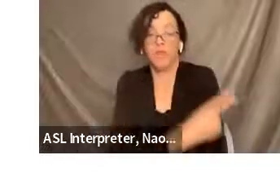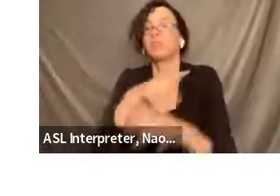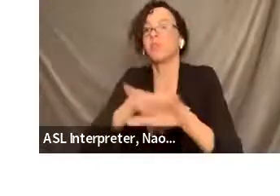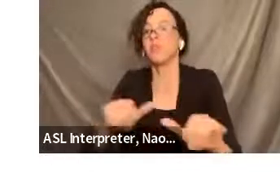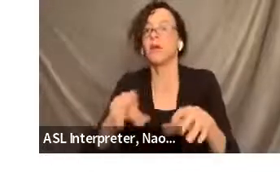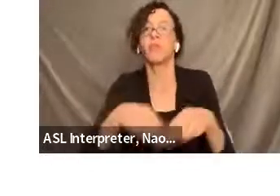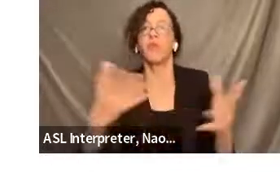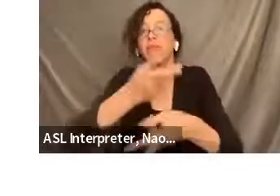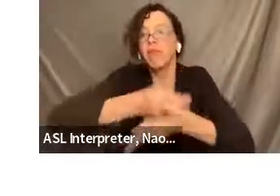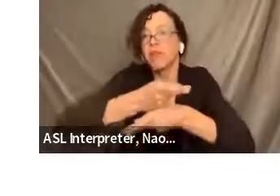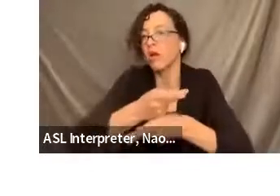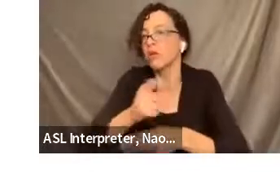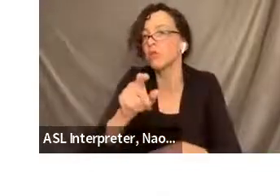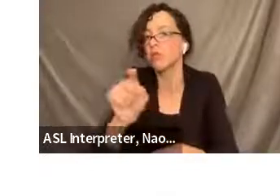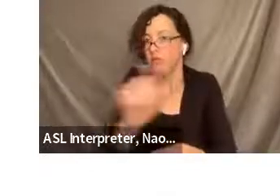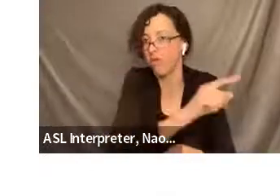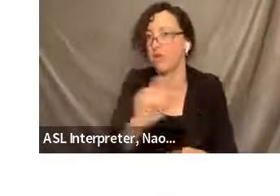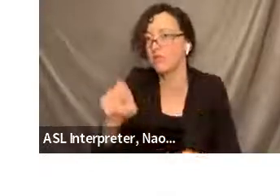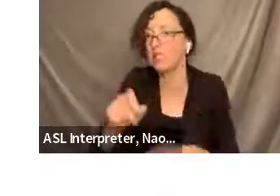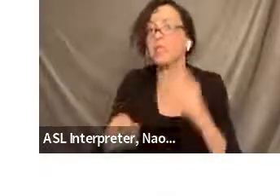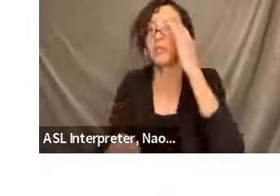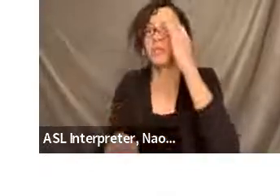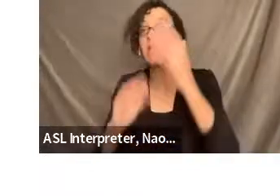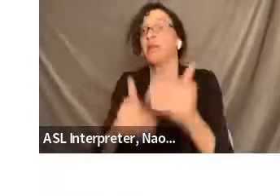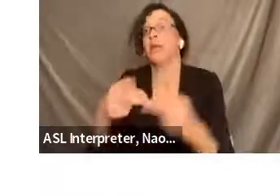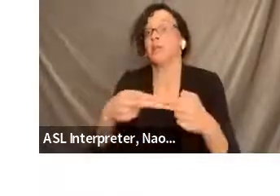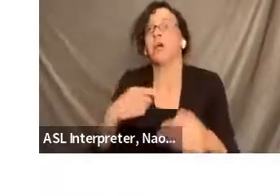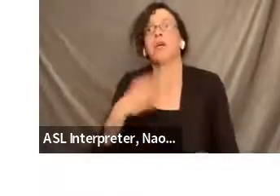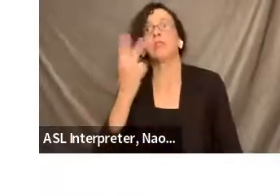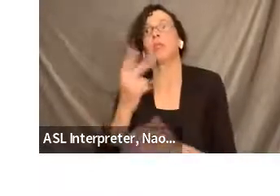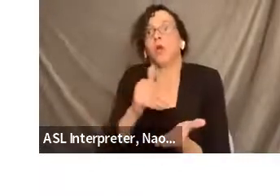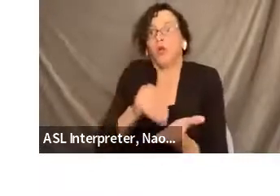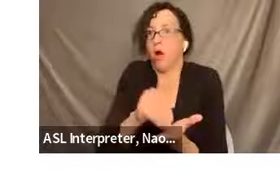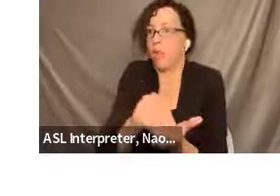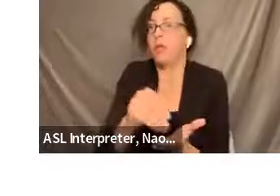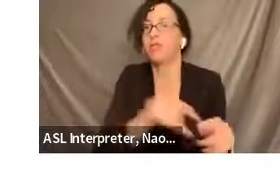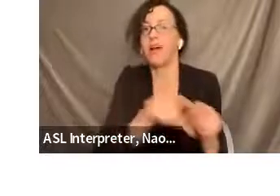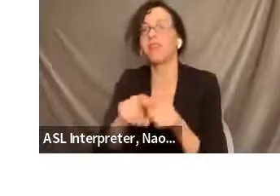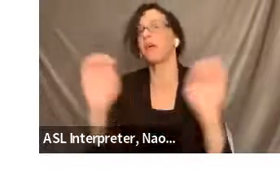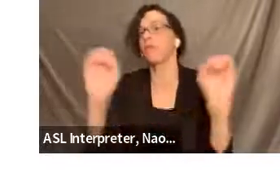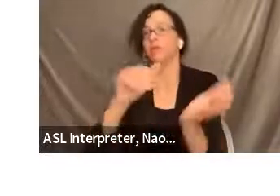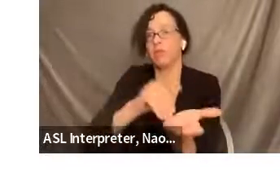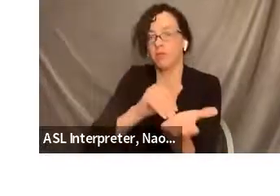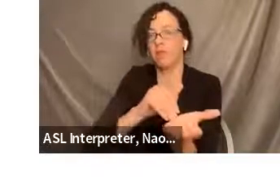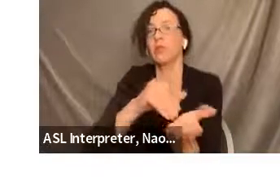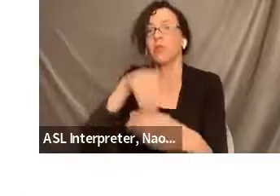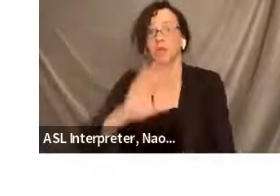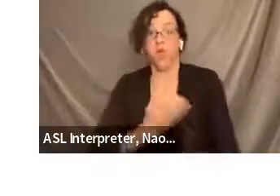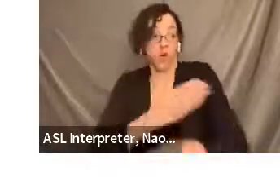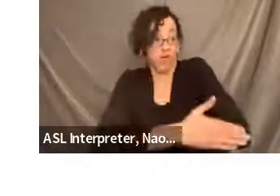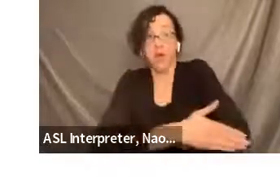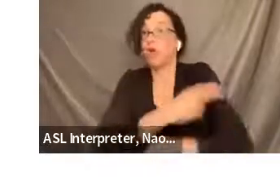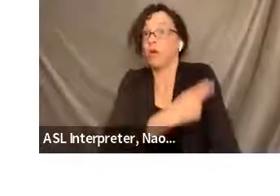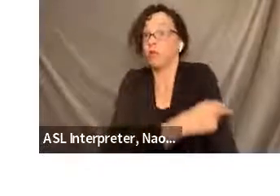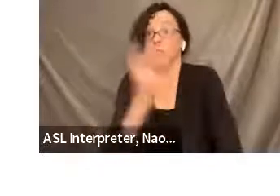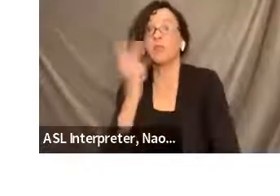slide, this is what I see more commonly as an emergency physician at our county hospital. About